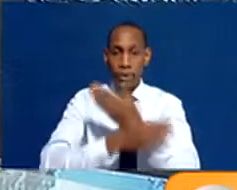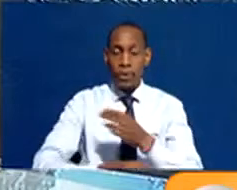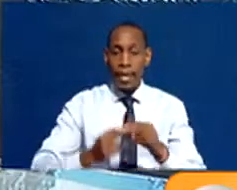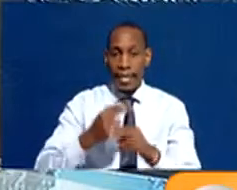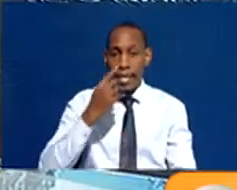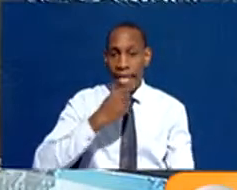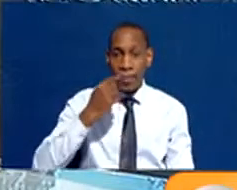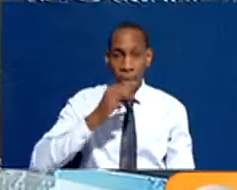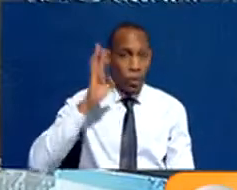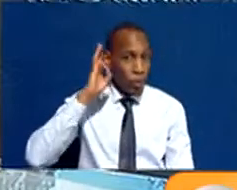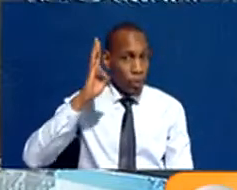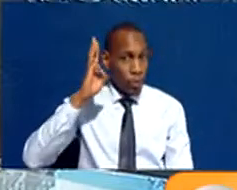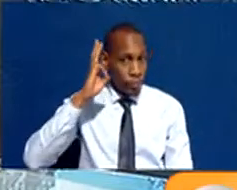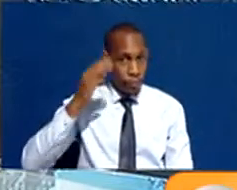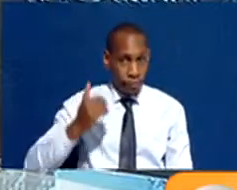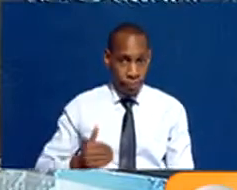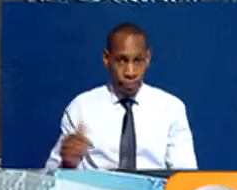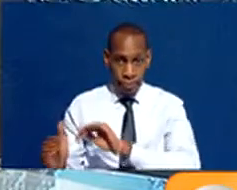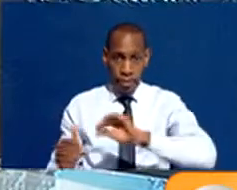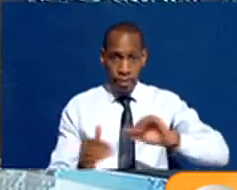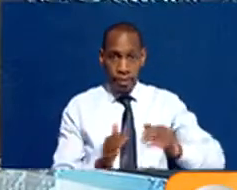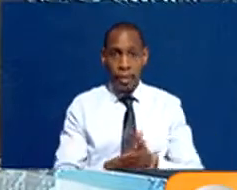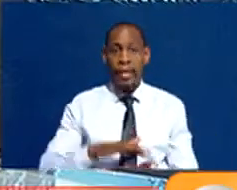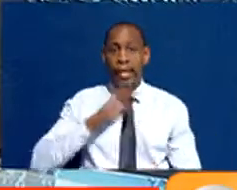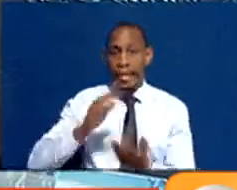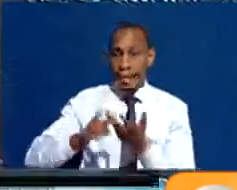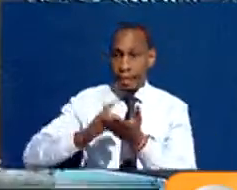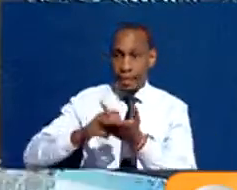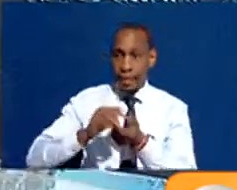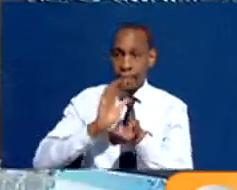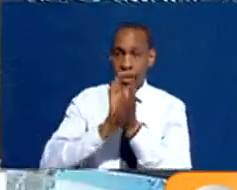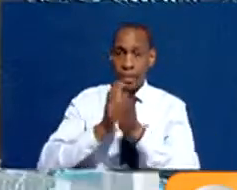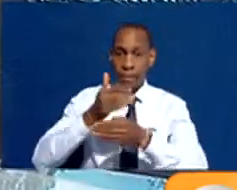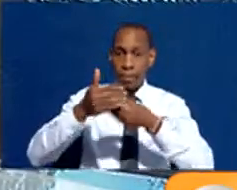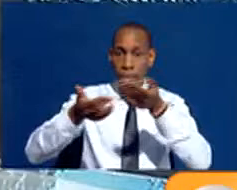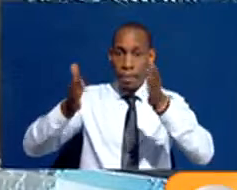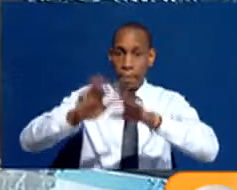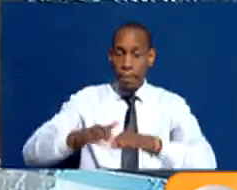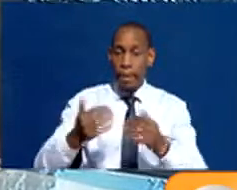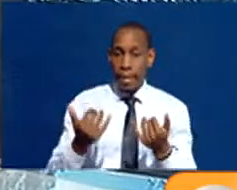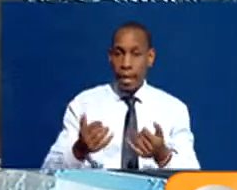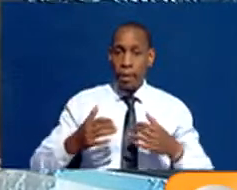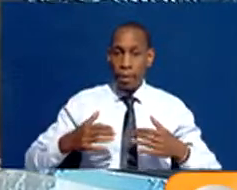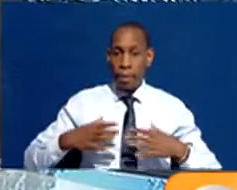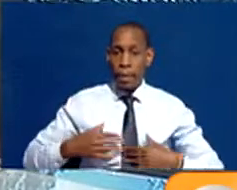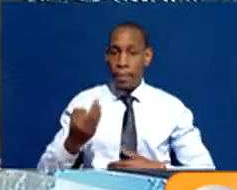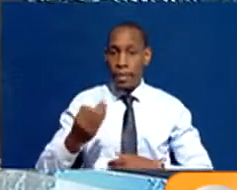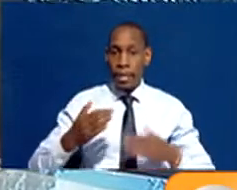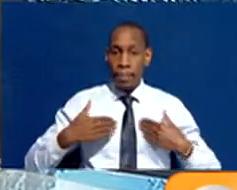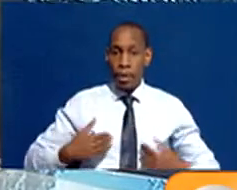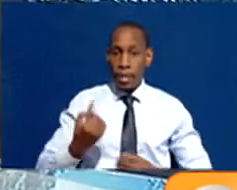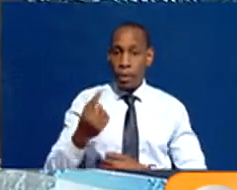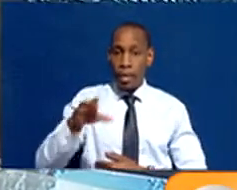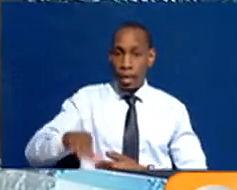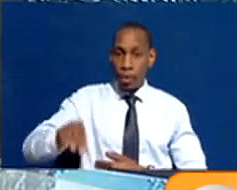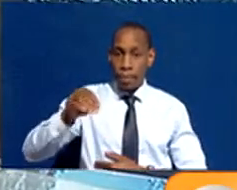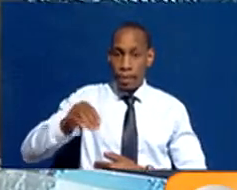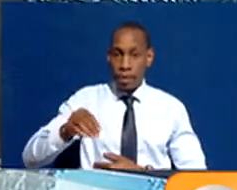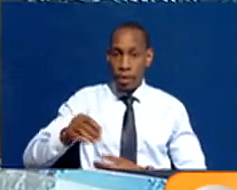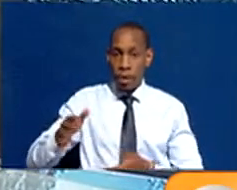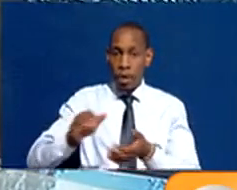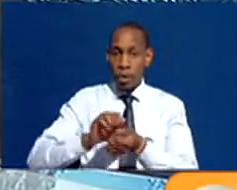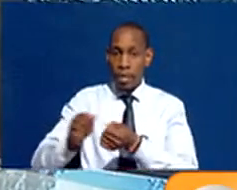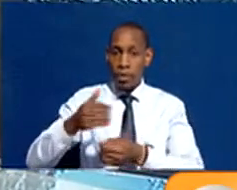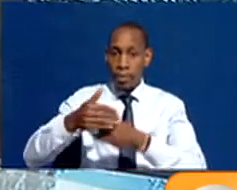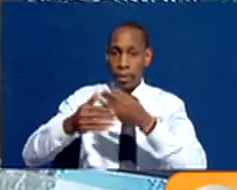Tonight is Wilson Mushora. Now, the death toll from the Kasarani building collapse has reached three after one body was retrieved from the rubble